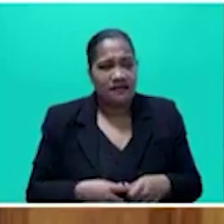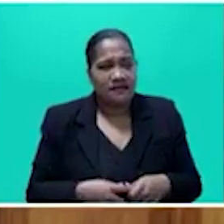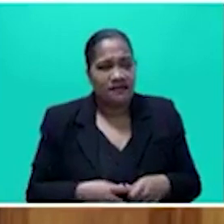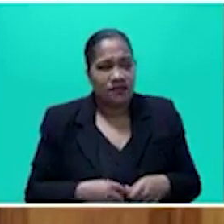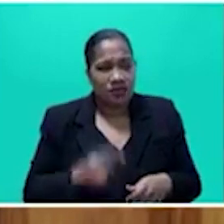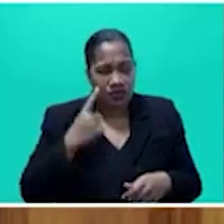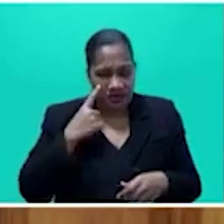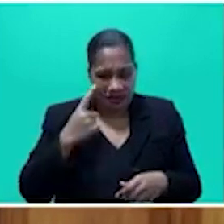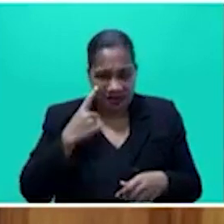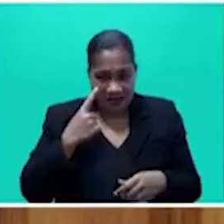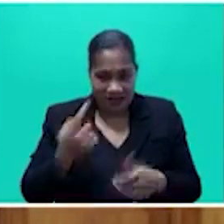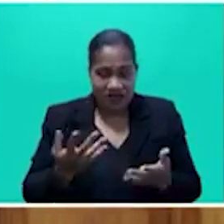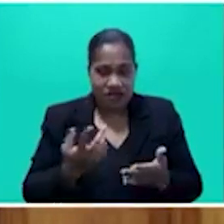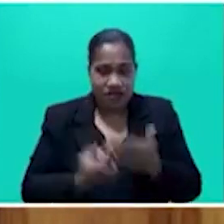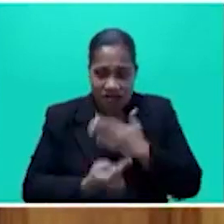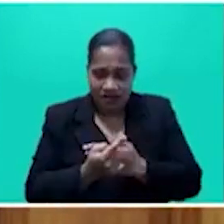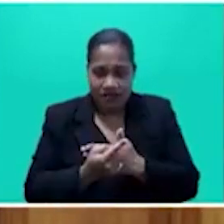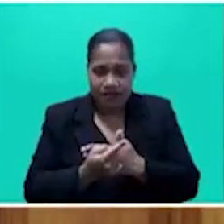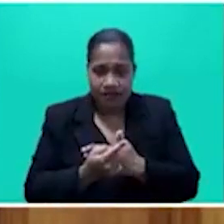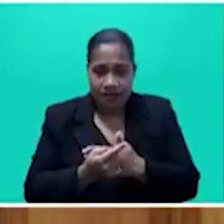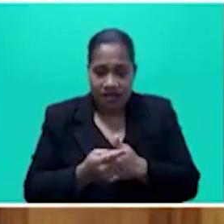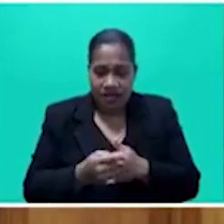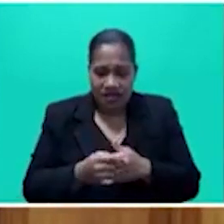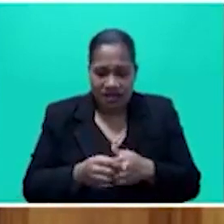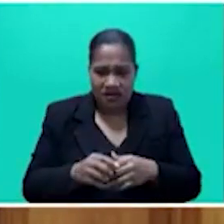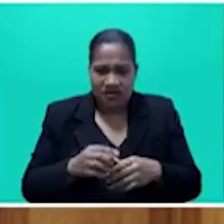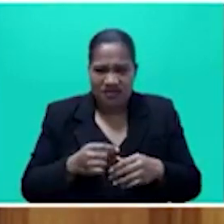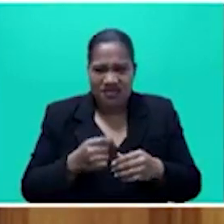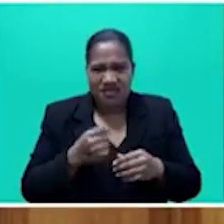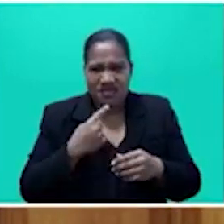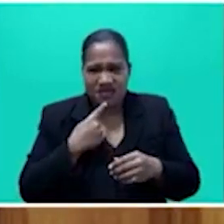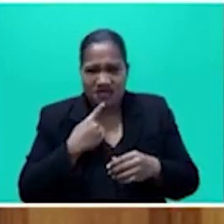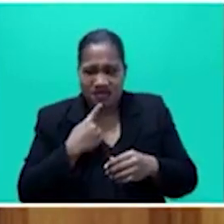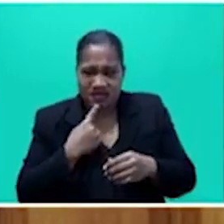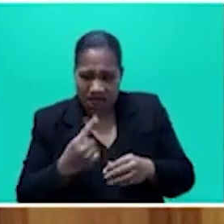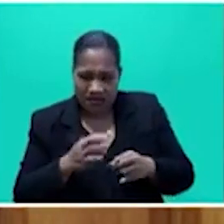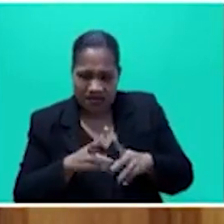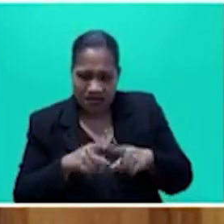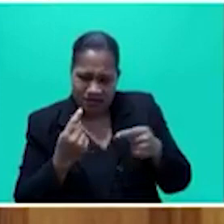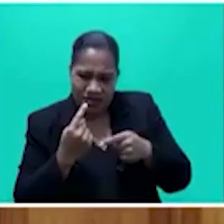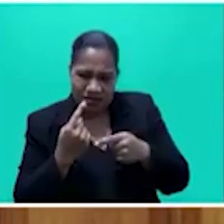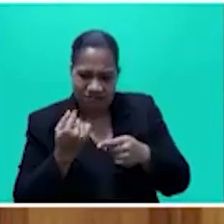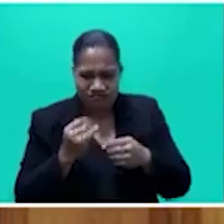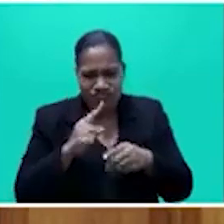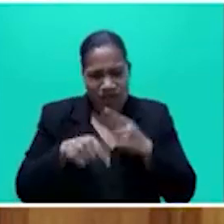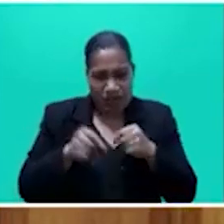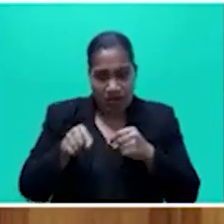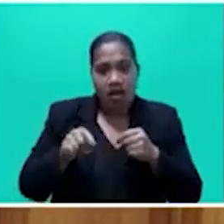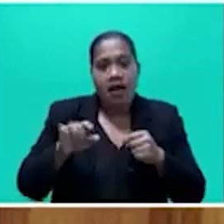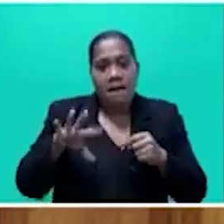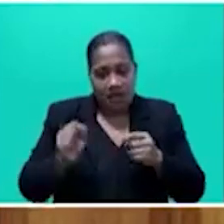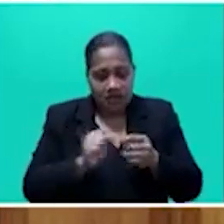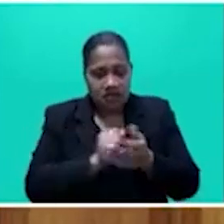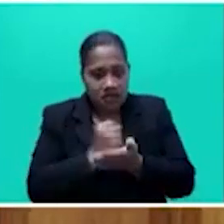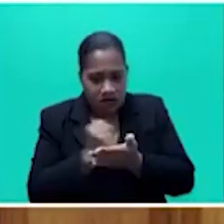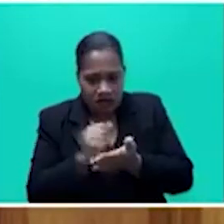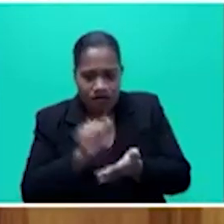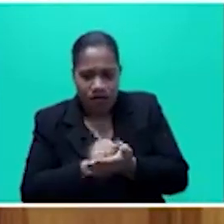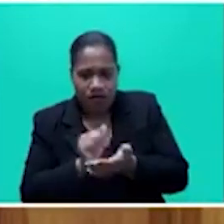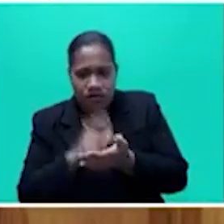products, then we must act very quickly to correct things. So, yes,